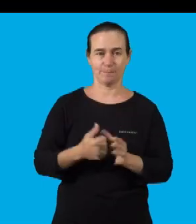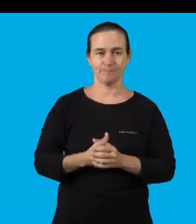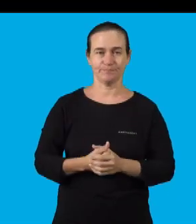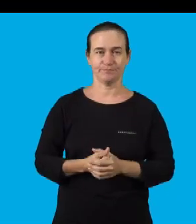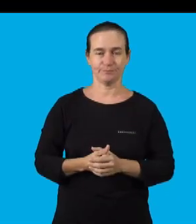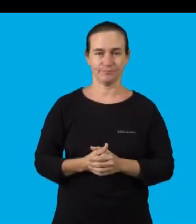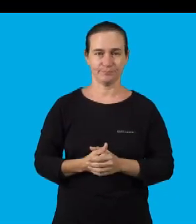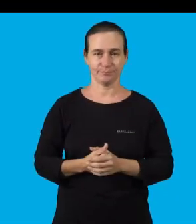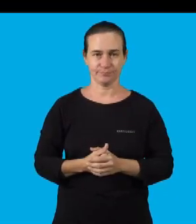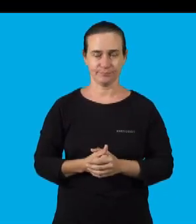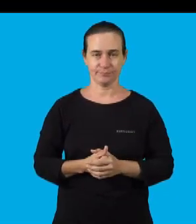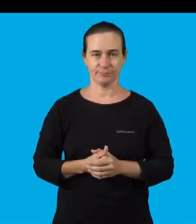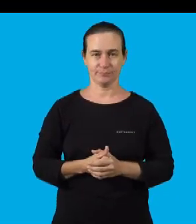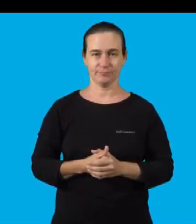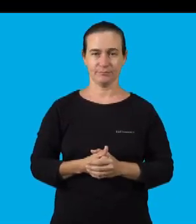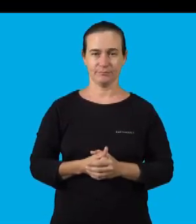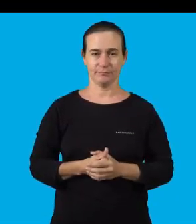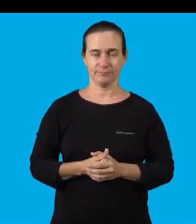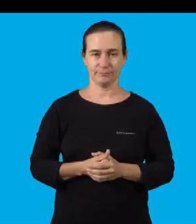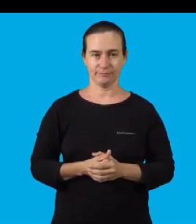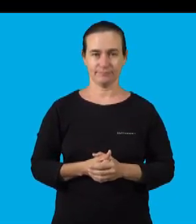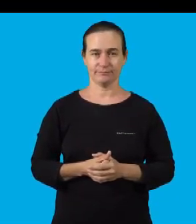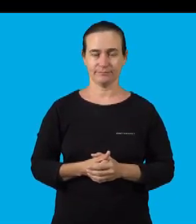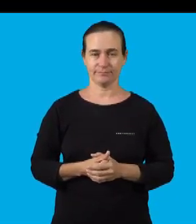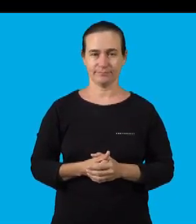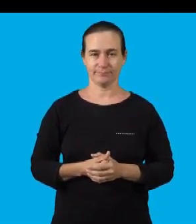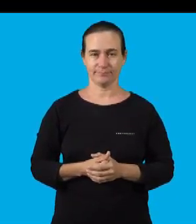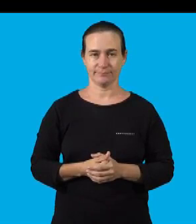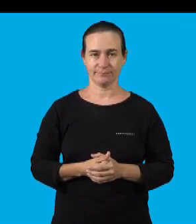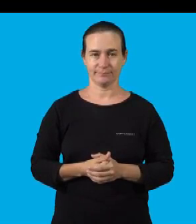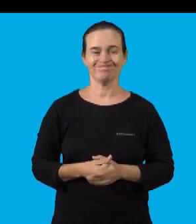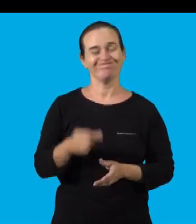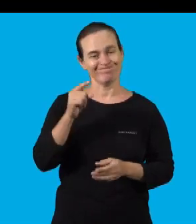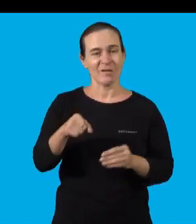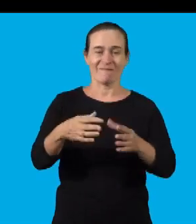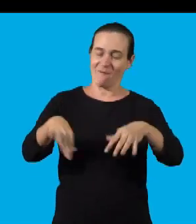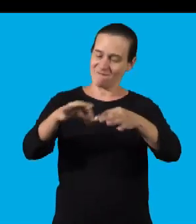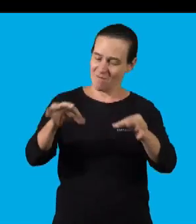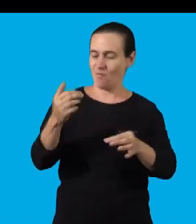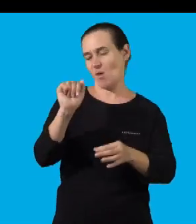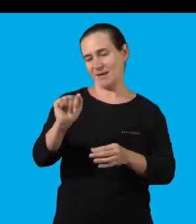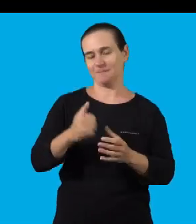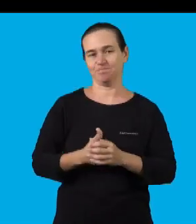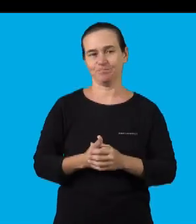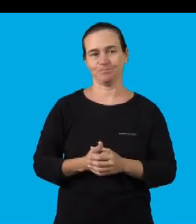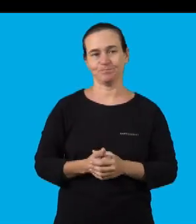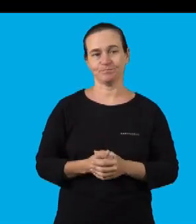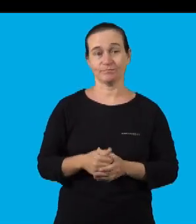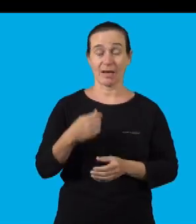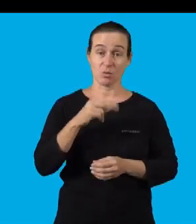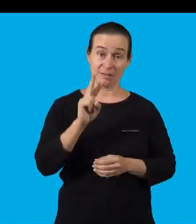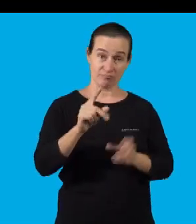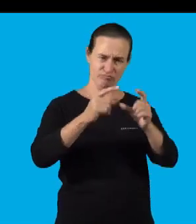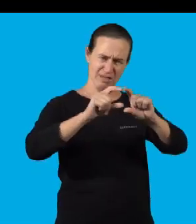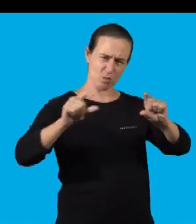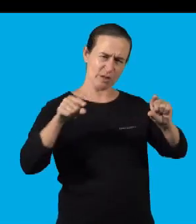can see that our a is equals to a negative 3, and that is then the value of a. And if we